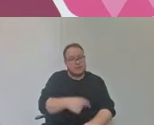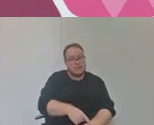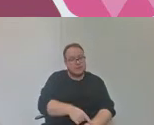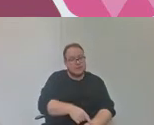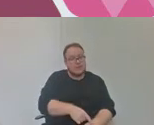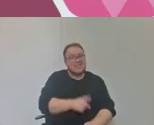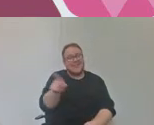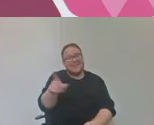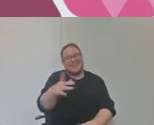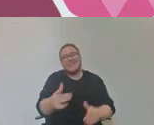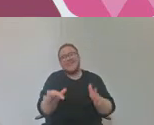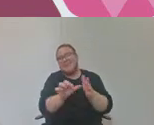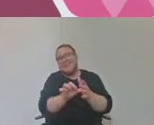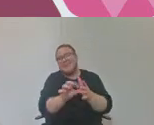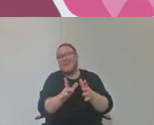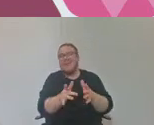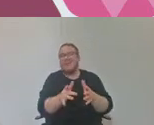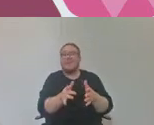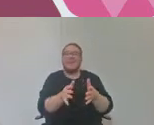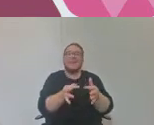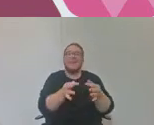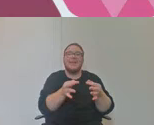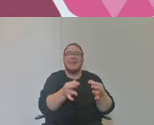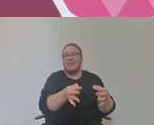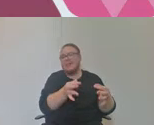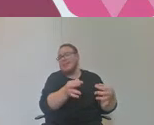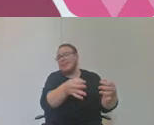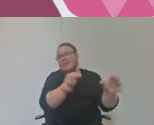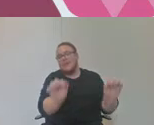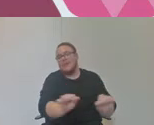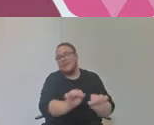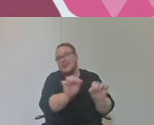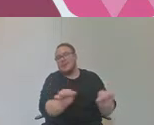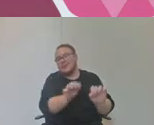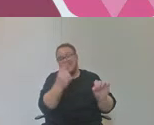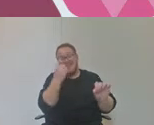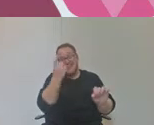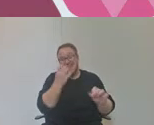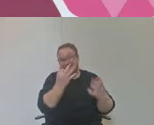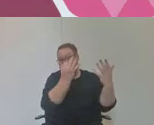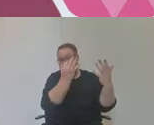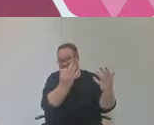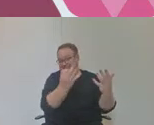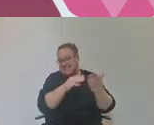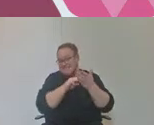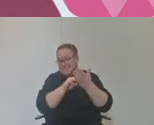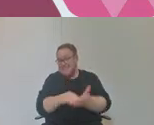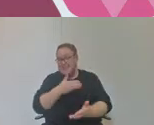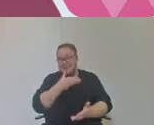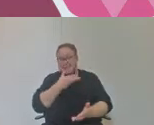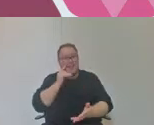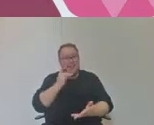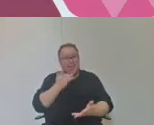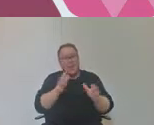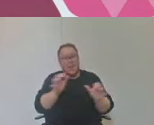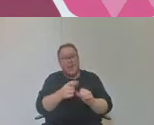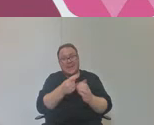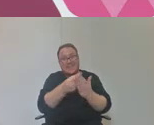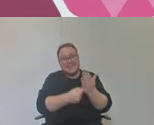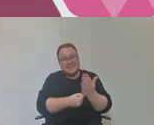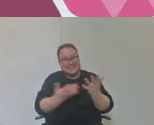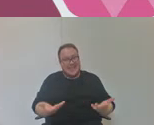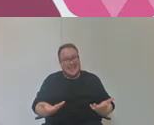clearly managing the business as usual. I think there's about 8 million people on waiting lists at the moment. Being able